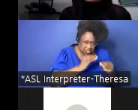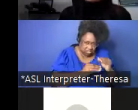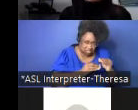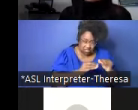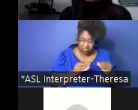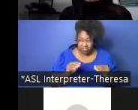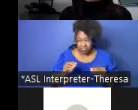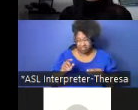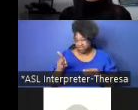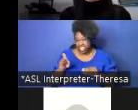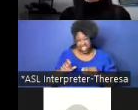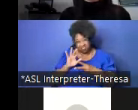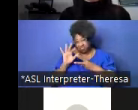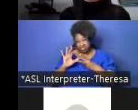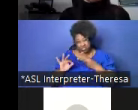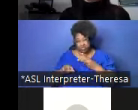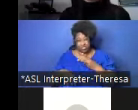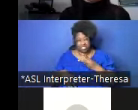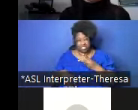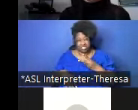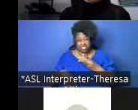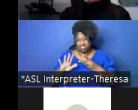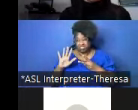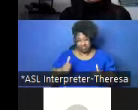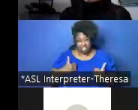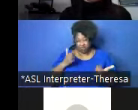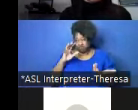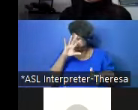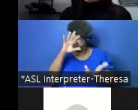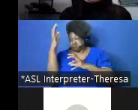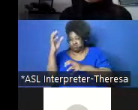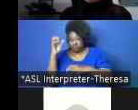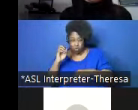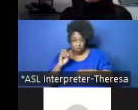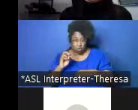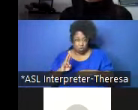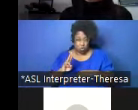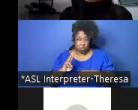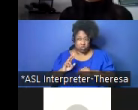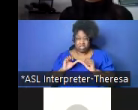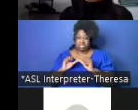later. I don't see how that's going to happen.